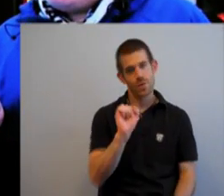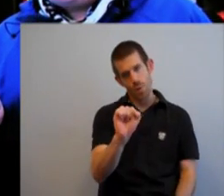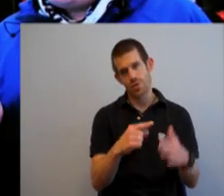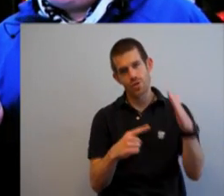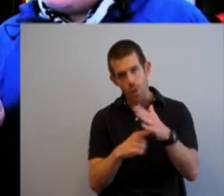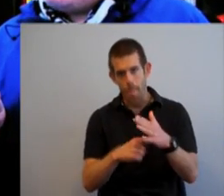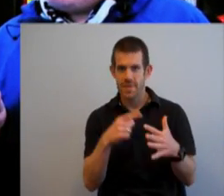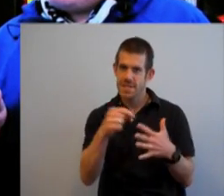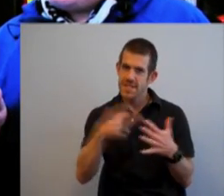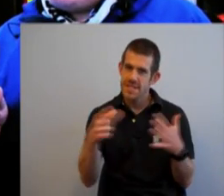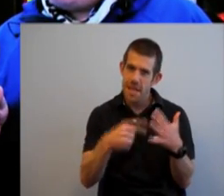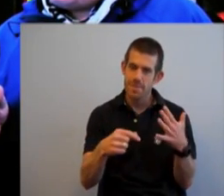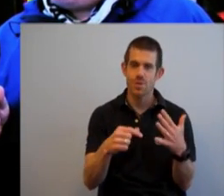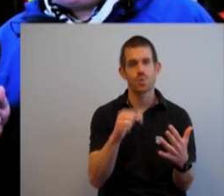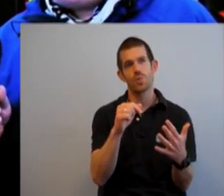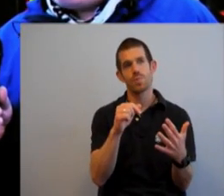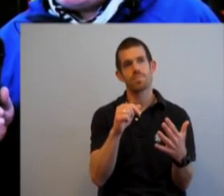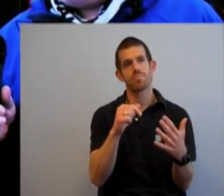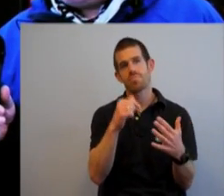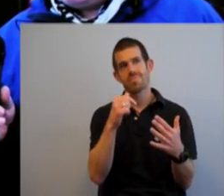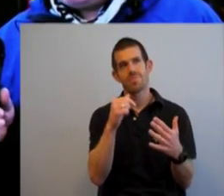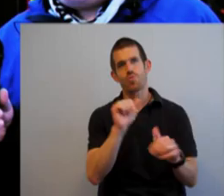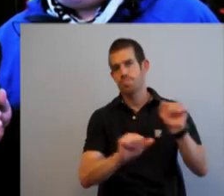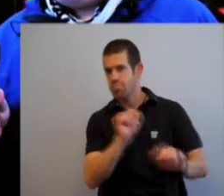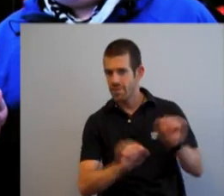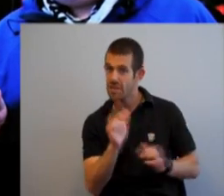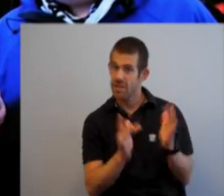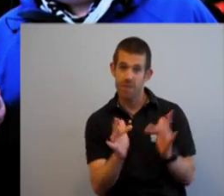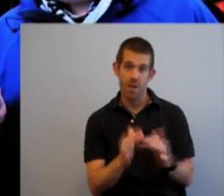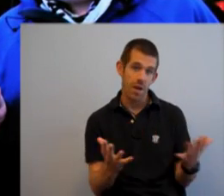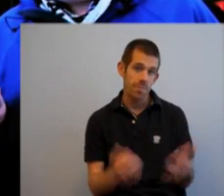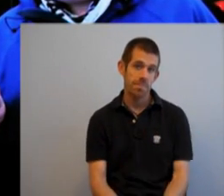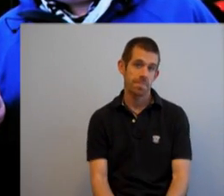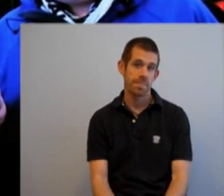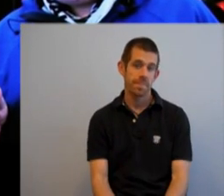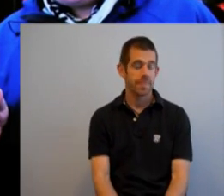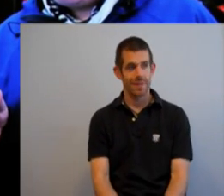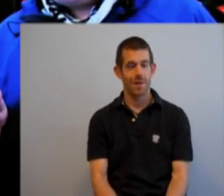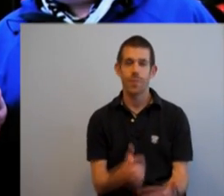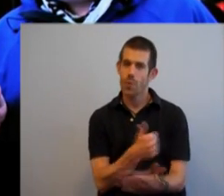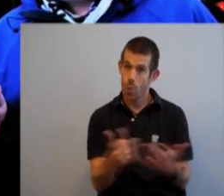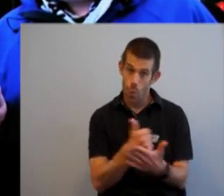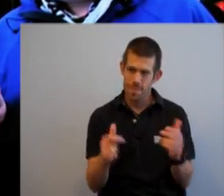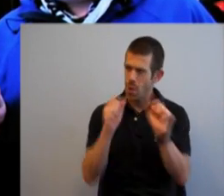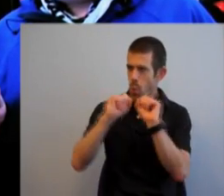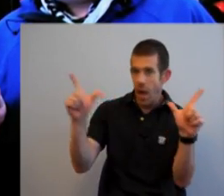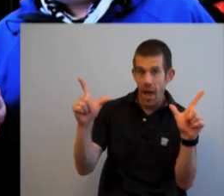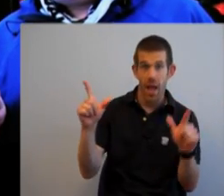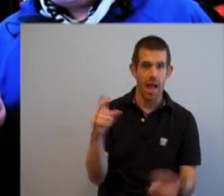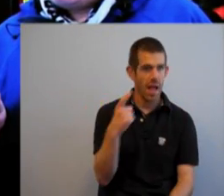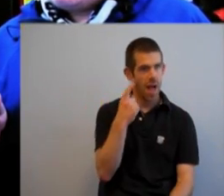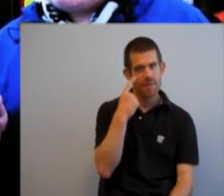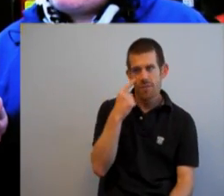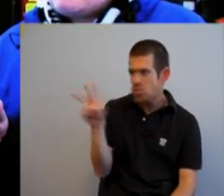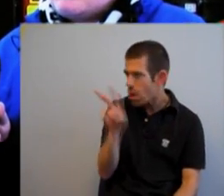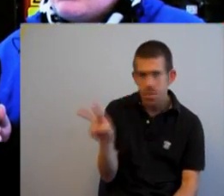Finally, what are your top safety tips to prevent fires? Top safety tips to prevent fire is always remain